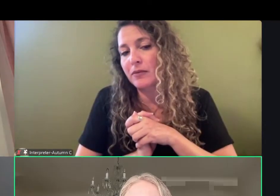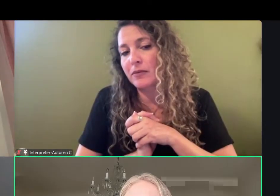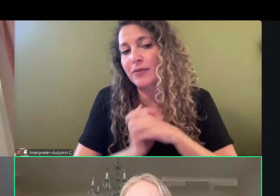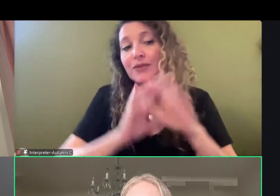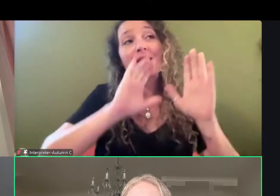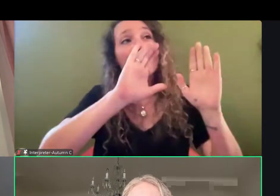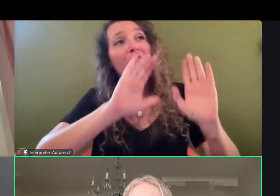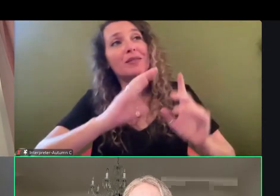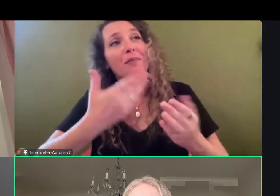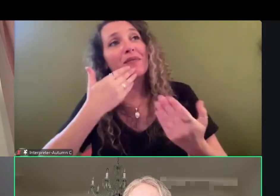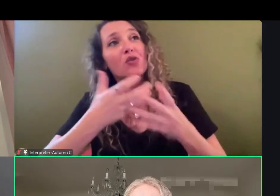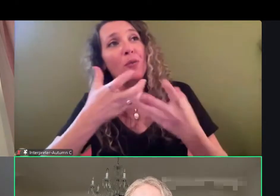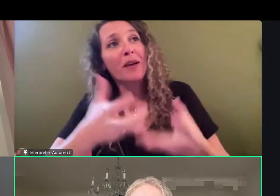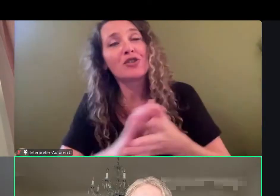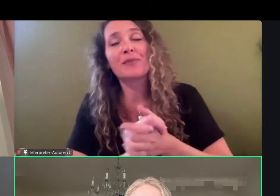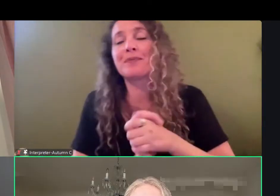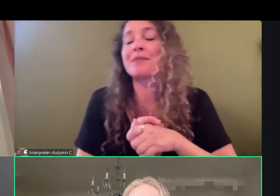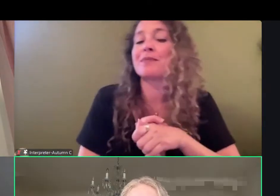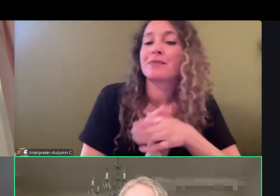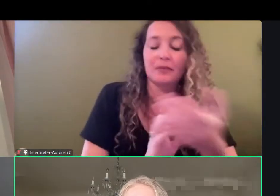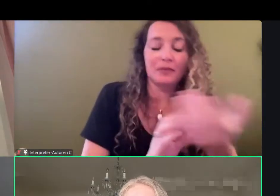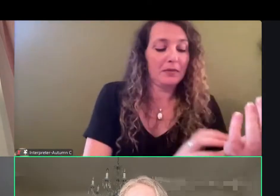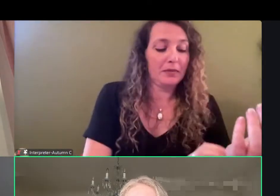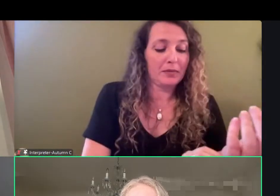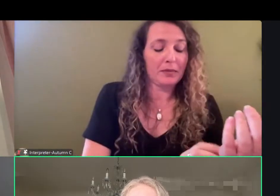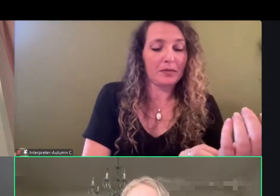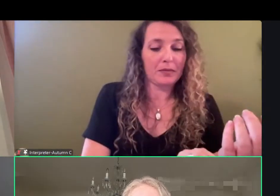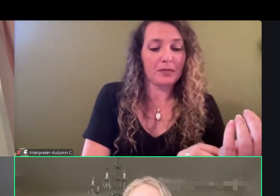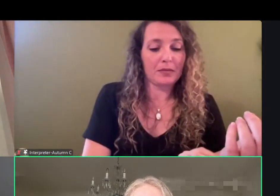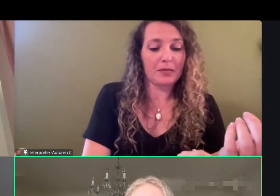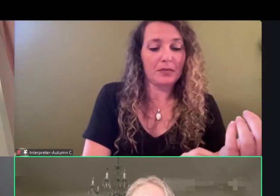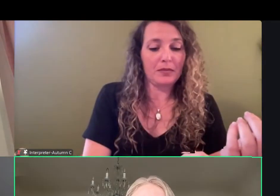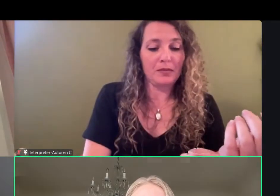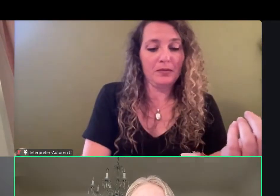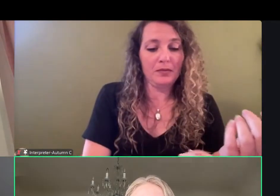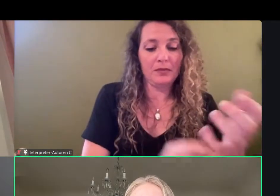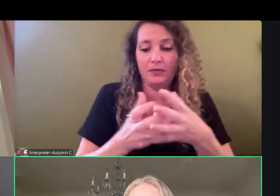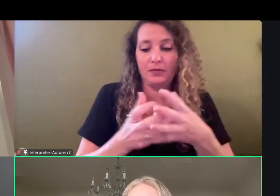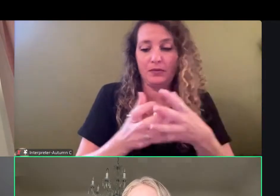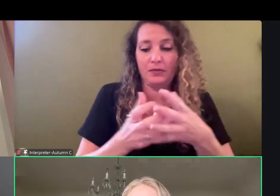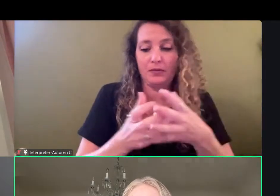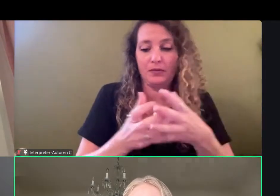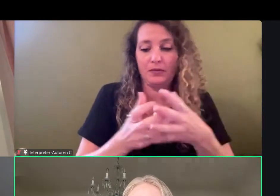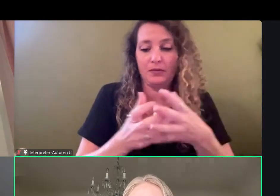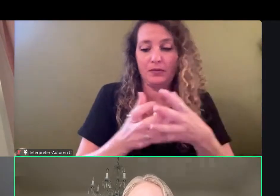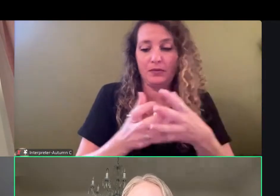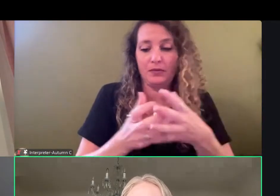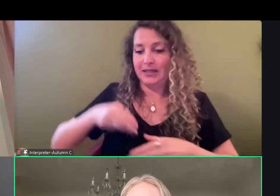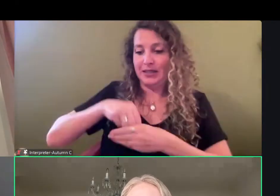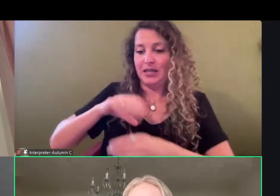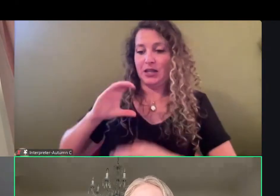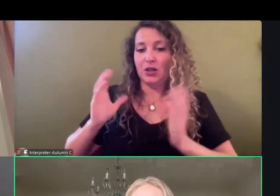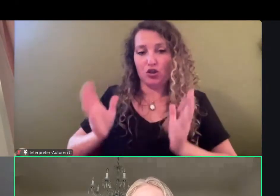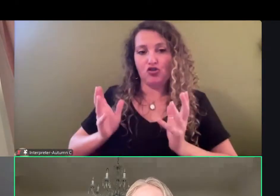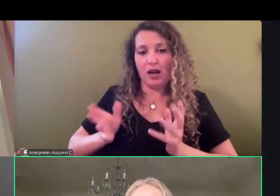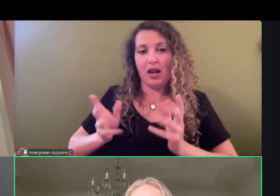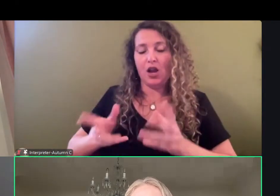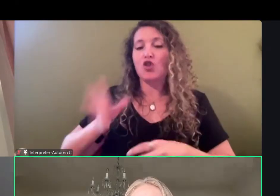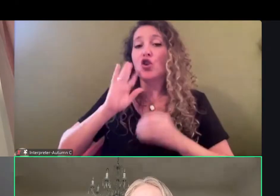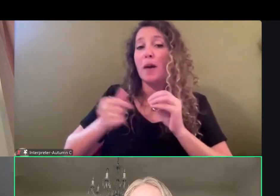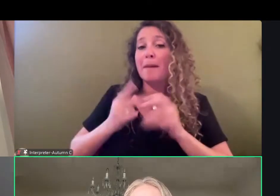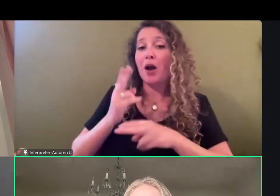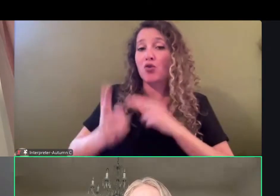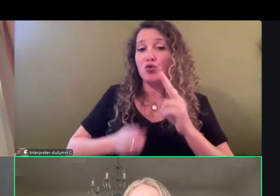Great, thank you so much. A lot of our participants in the chat are bringing up universal design, and both of you discussed universal